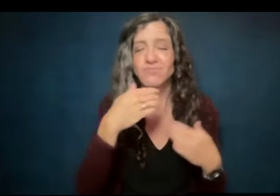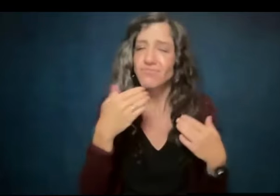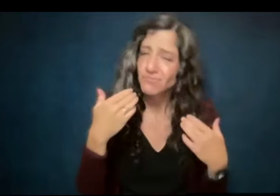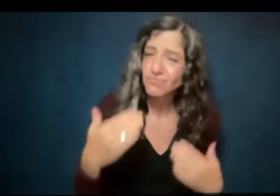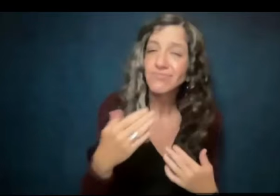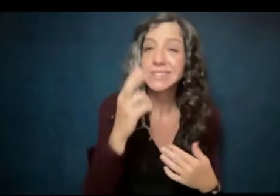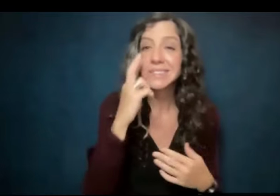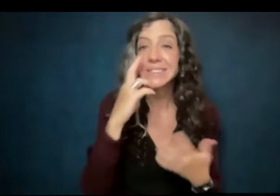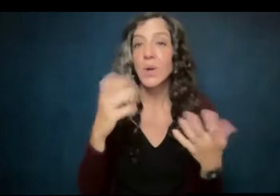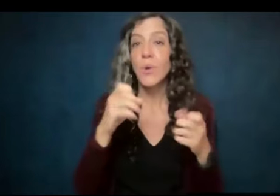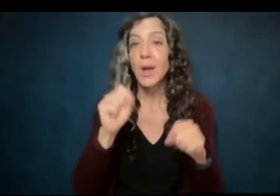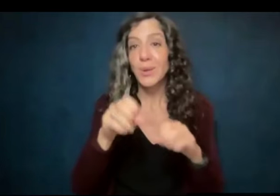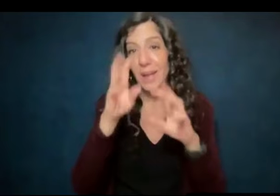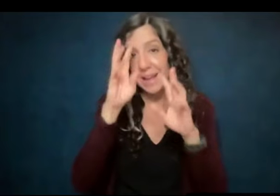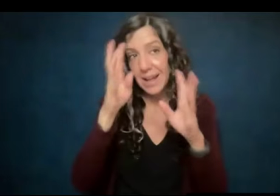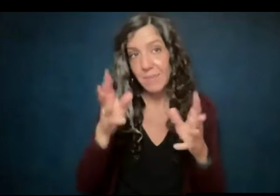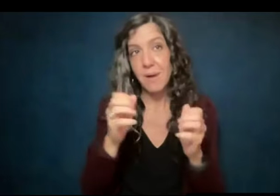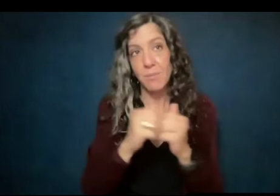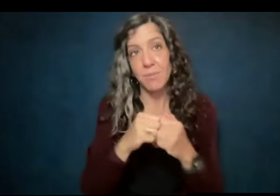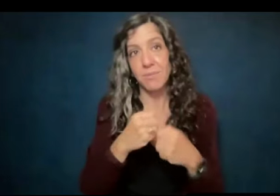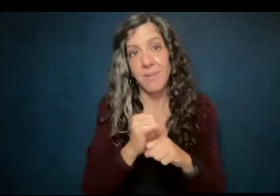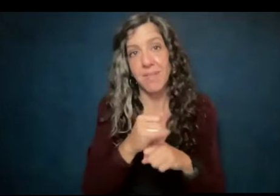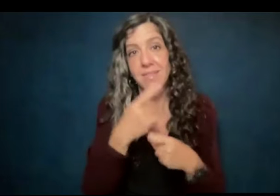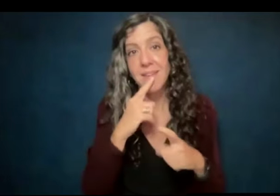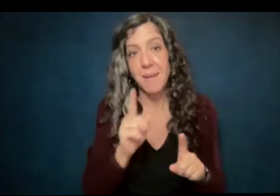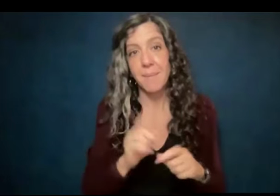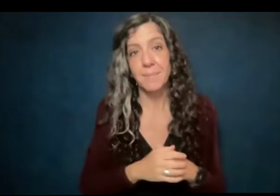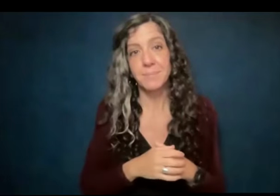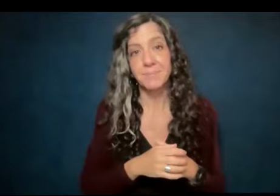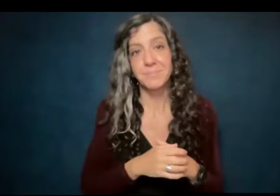Let's see what we can come up with.